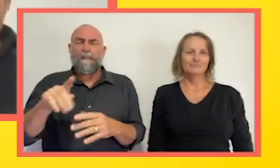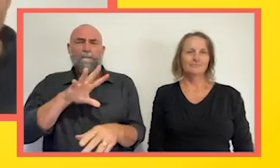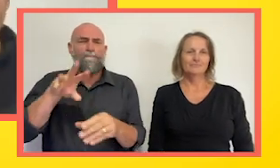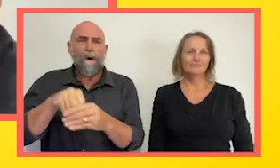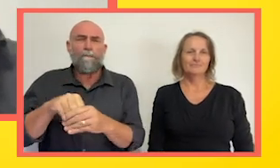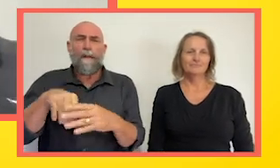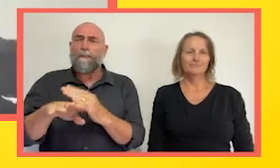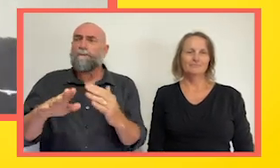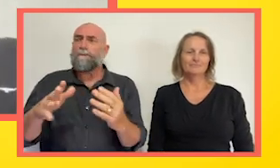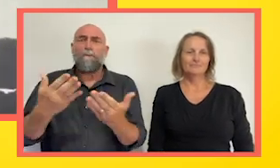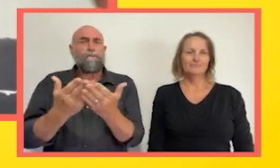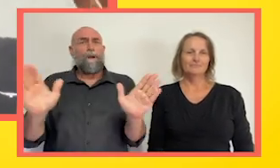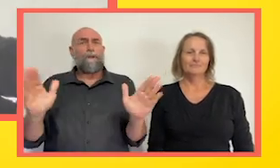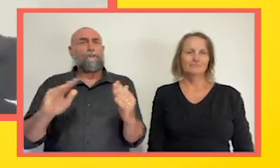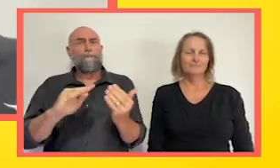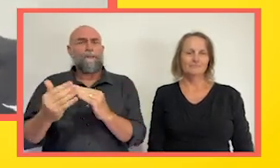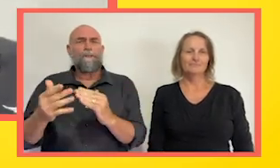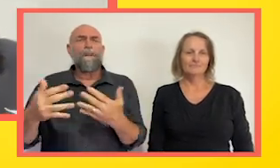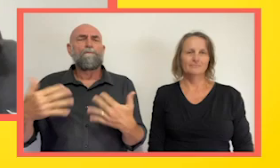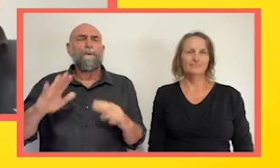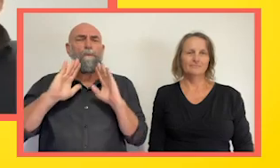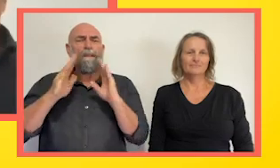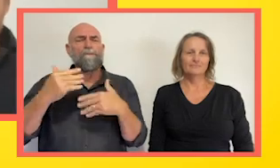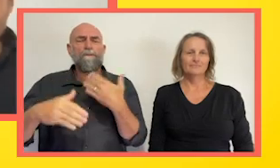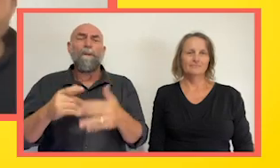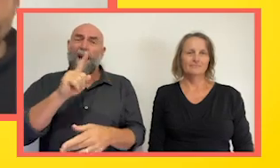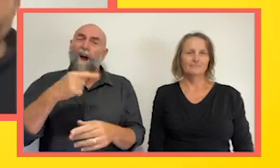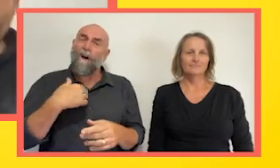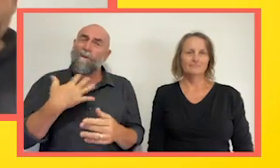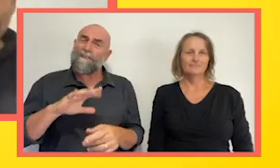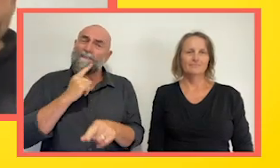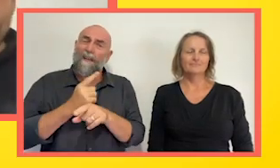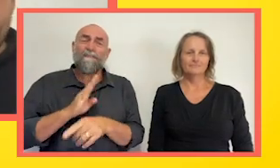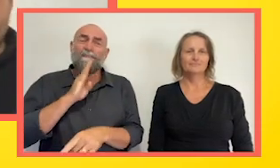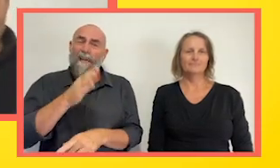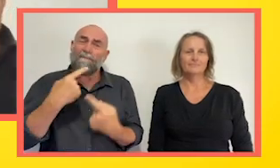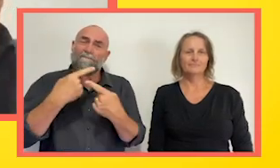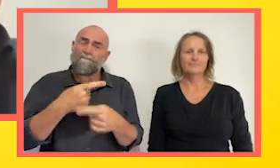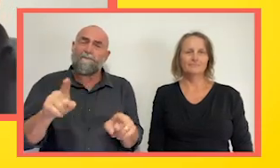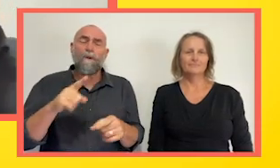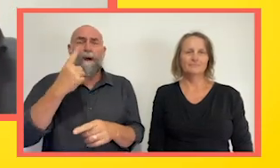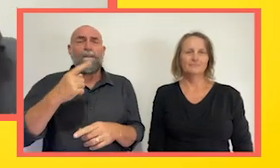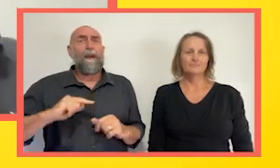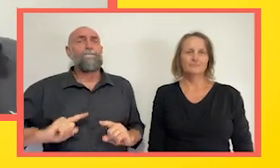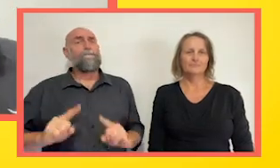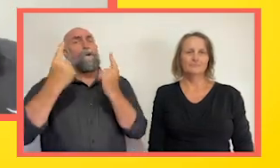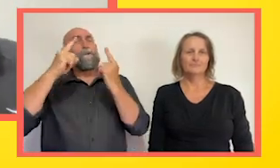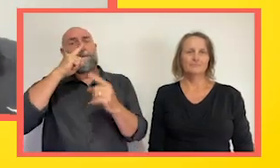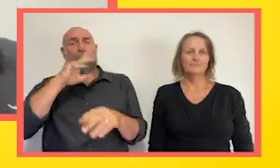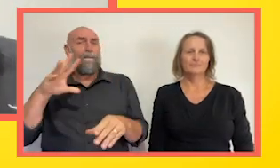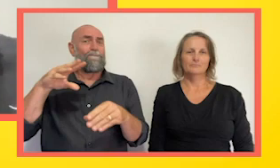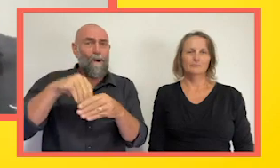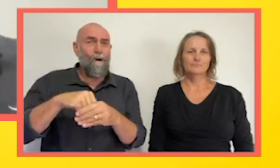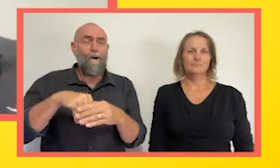momentum into the wider community. We also had a sad announcement here at You Little Ripper. One of our founding